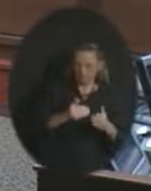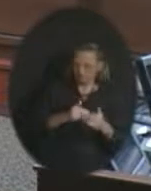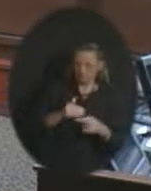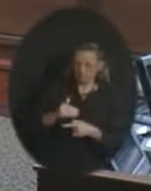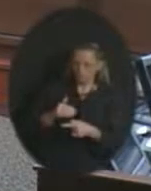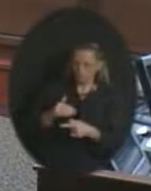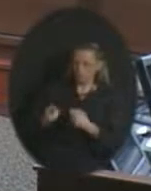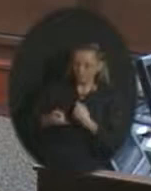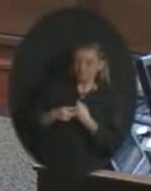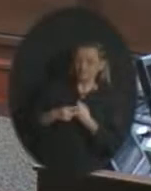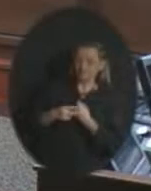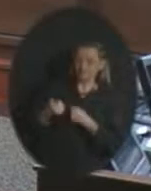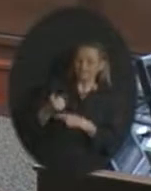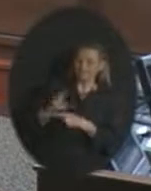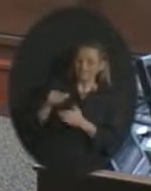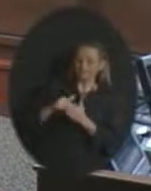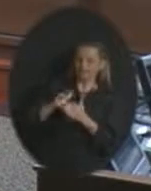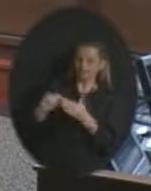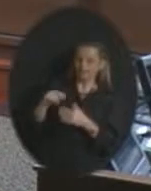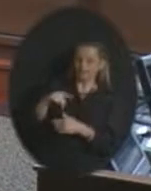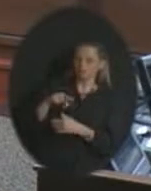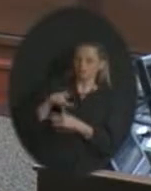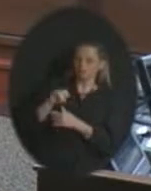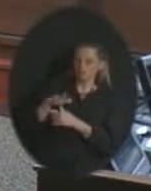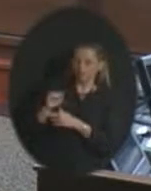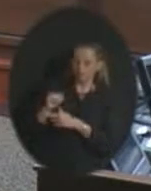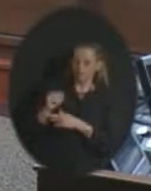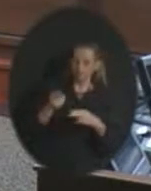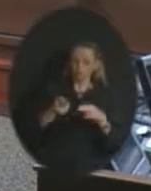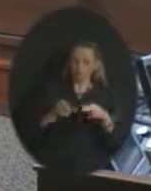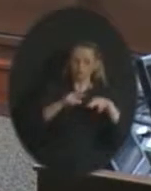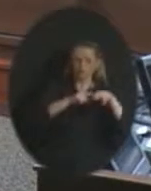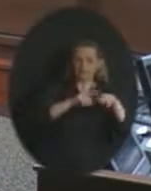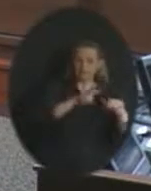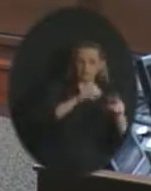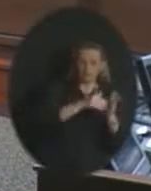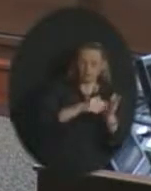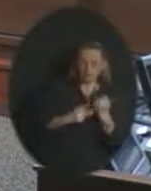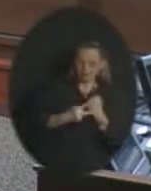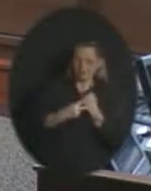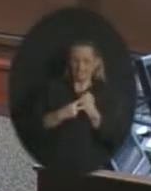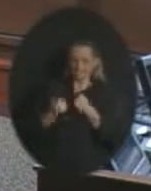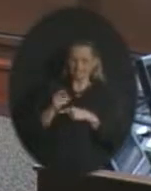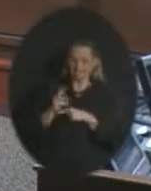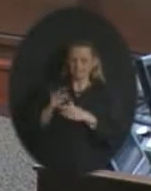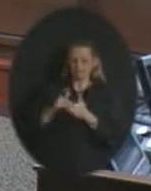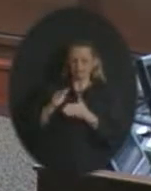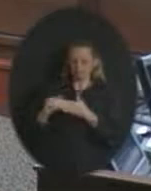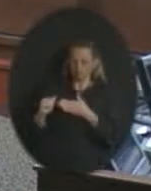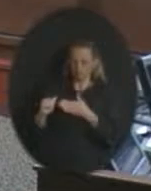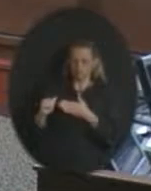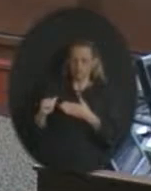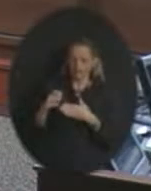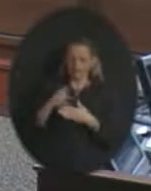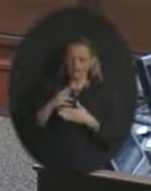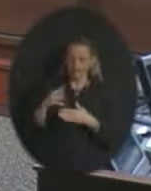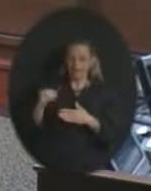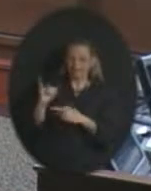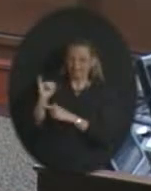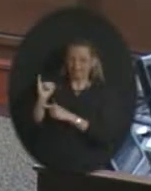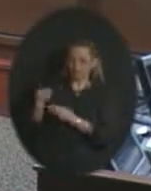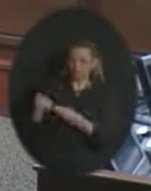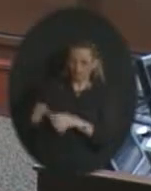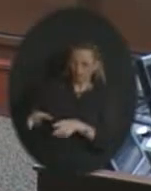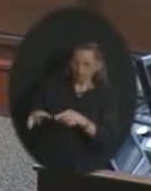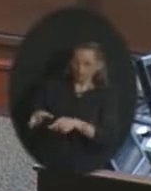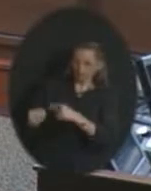worth of premium. So by going to $400,000, we save $16,000, and our loss exposure on that is,